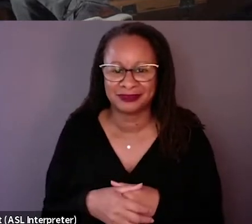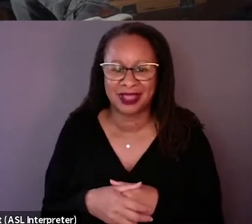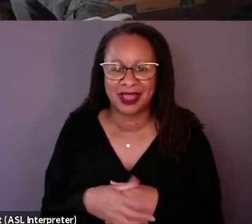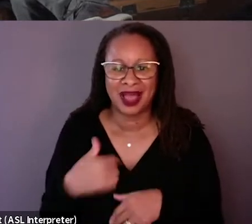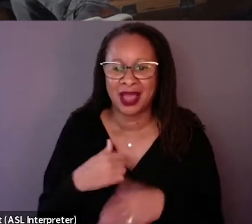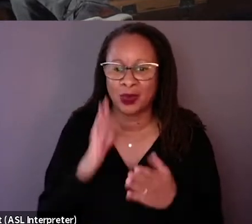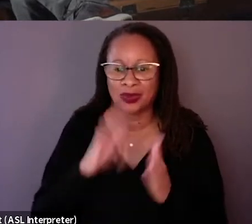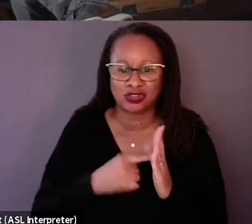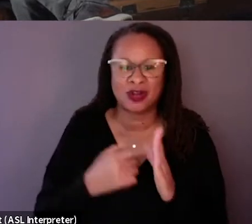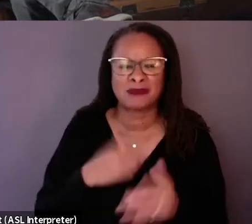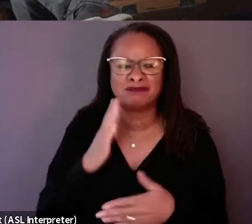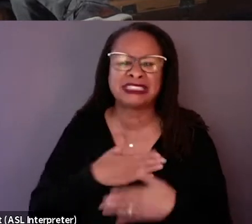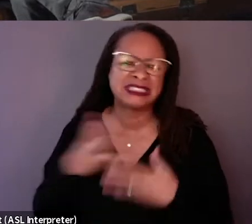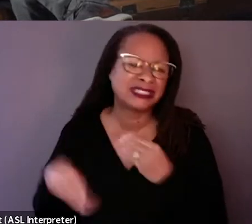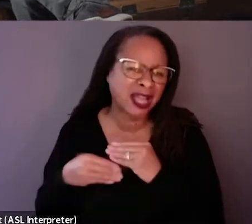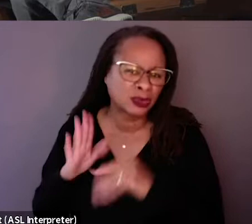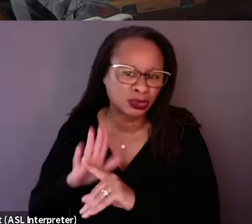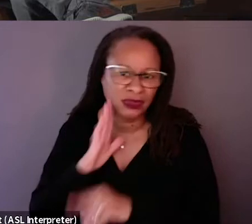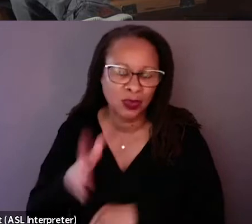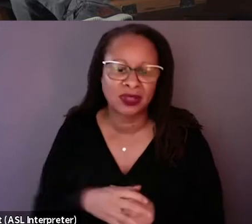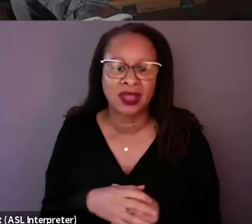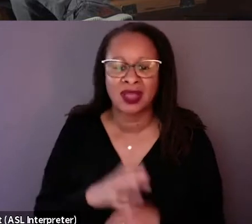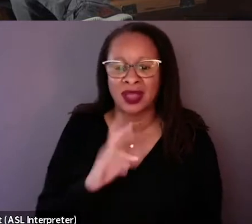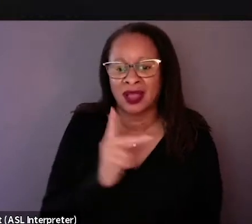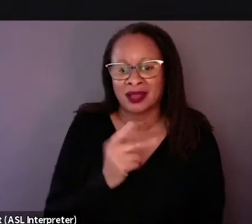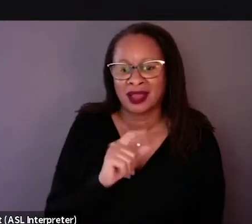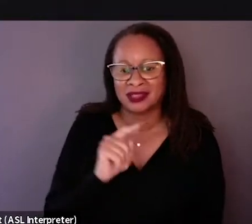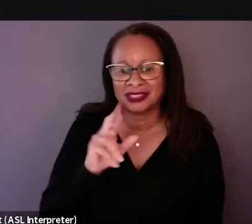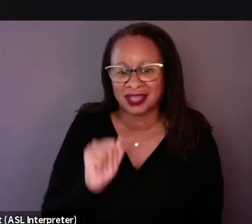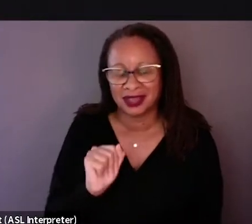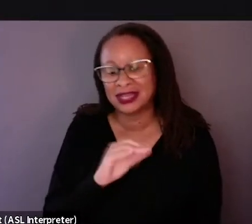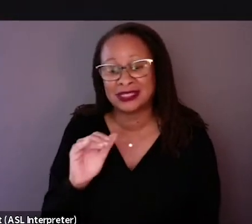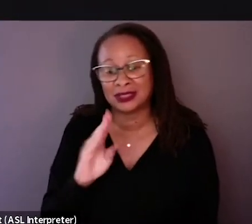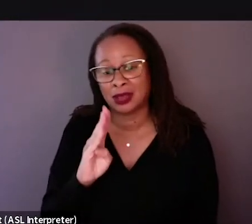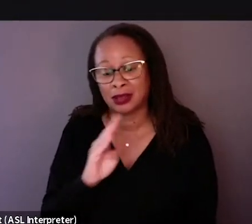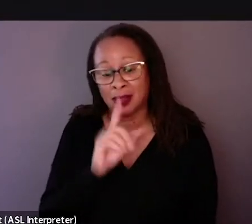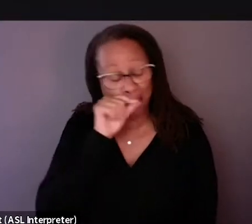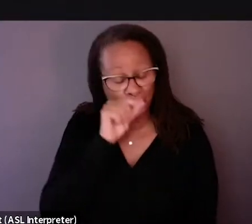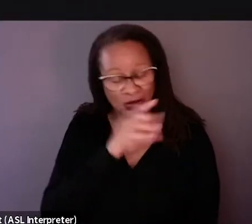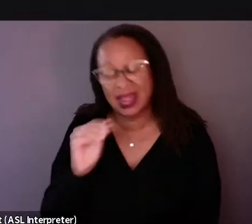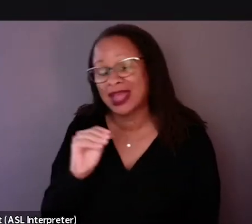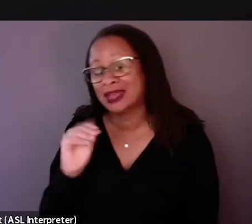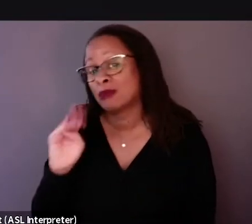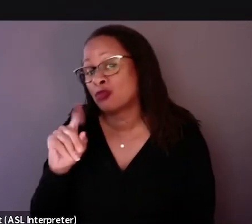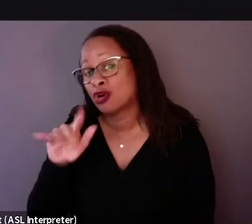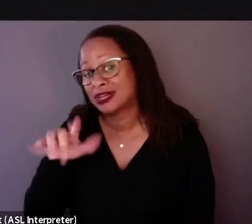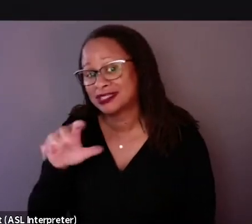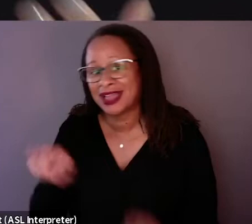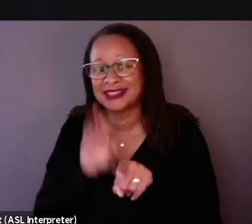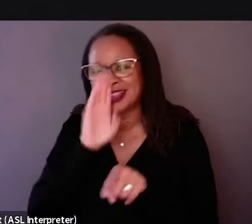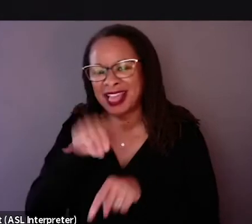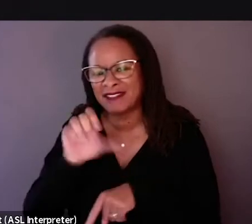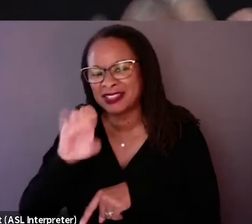in. Katia is a bird. Maurice is an elephant seal. Was actually extremely early on in our process.